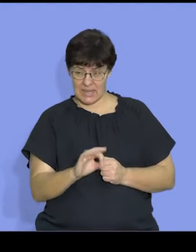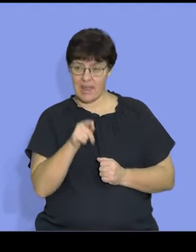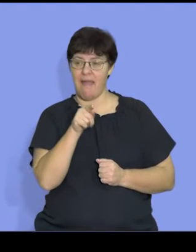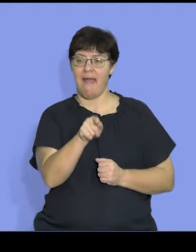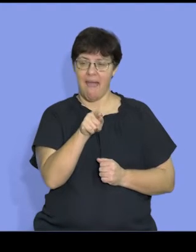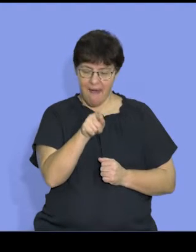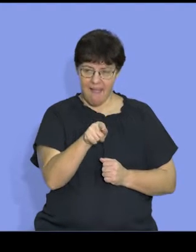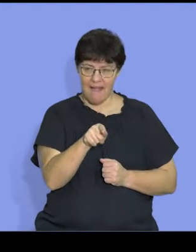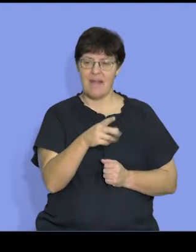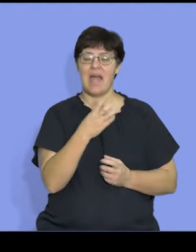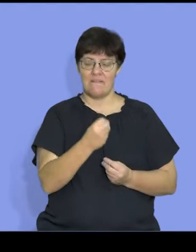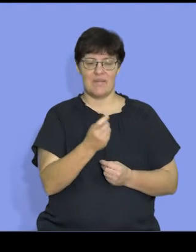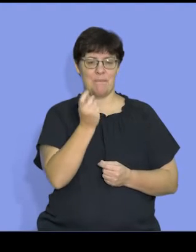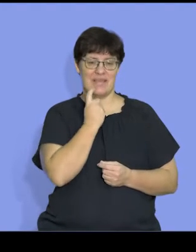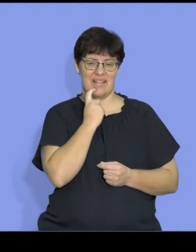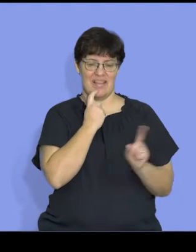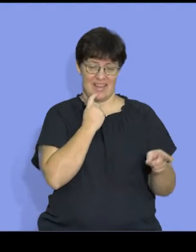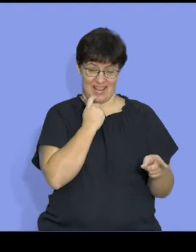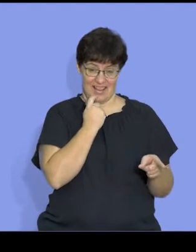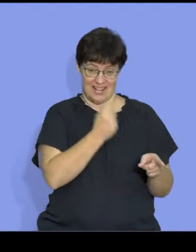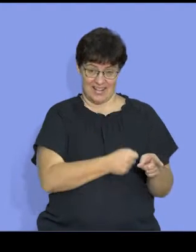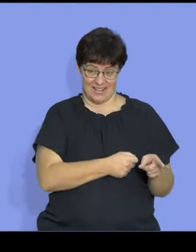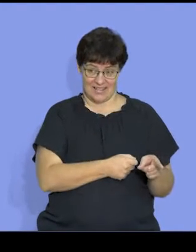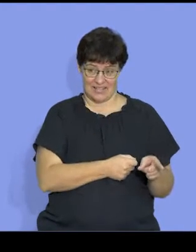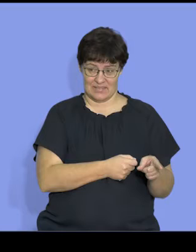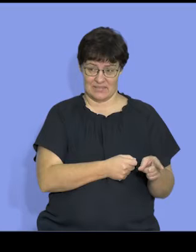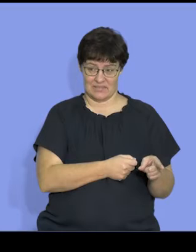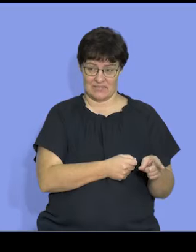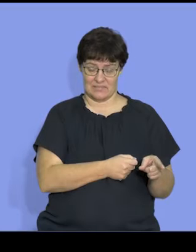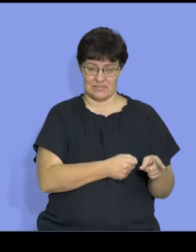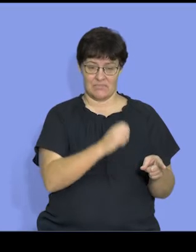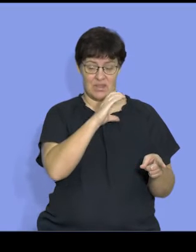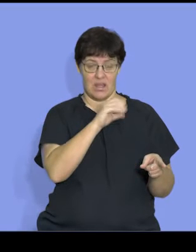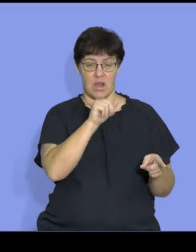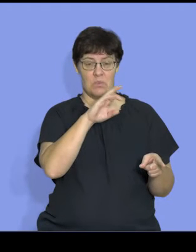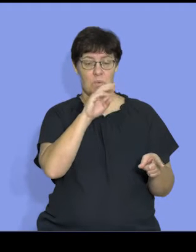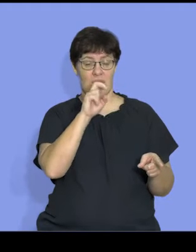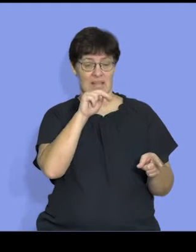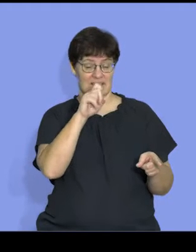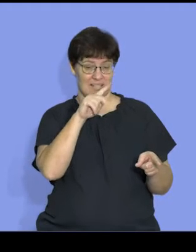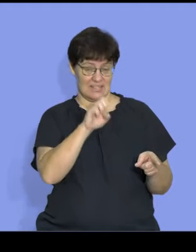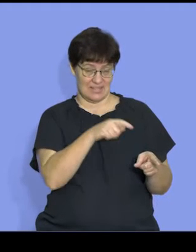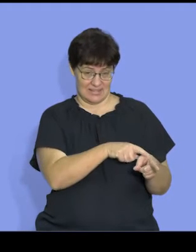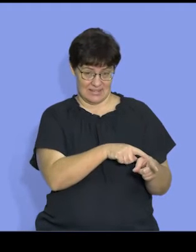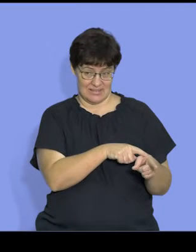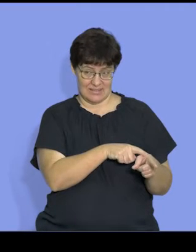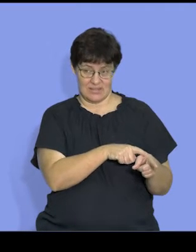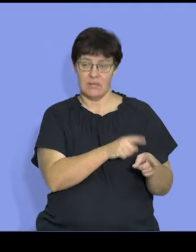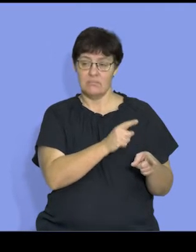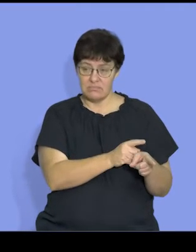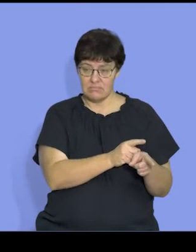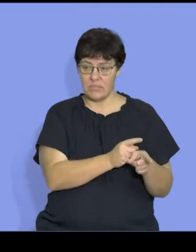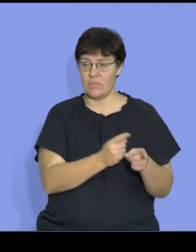is a metal carbonate, right? That's a metal carbonate which